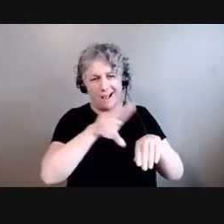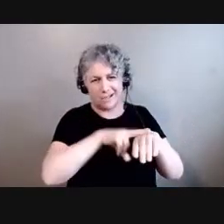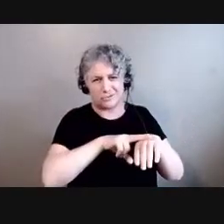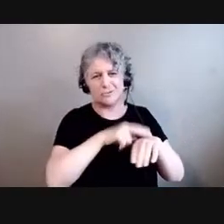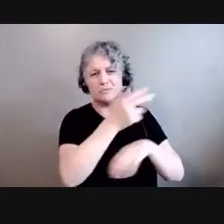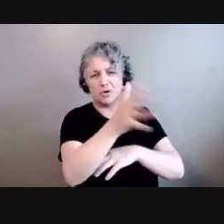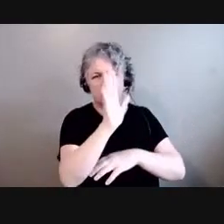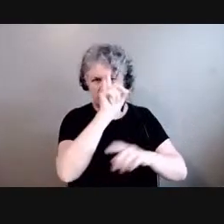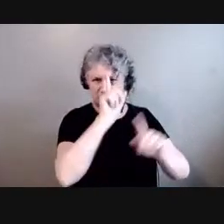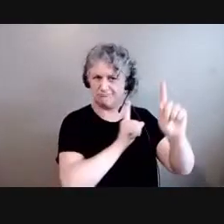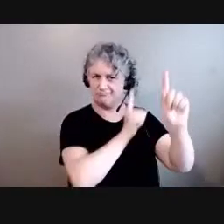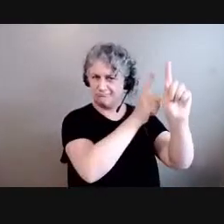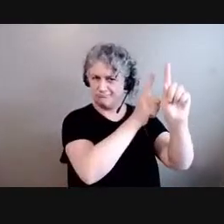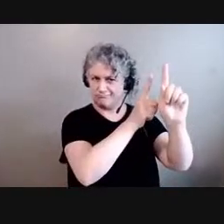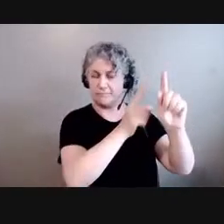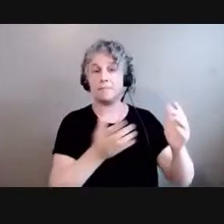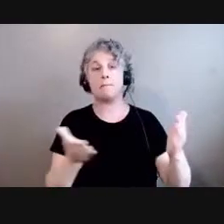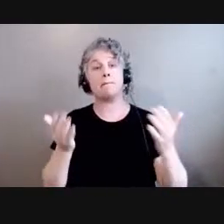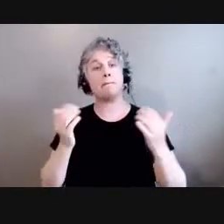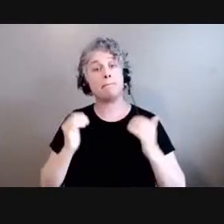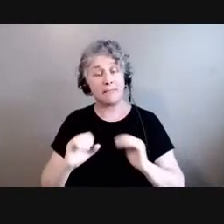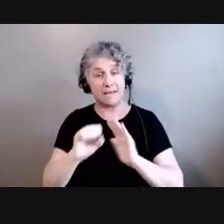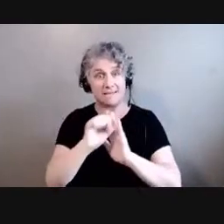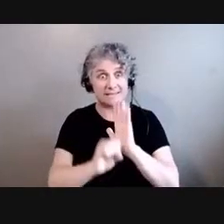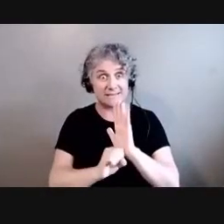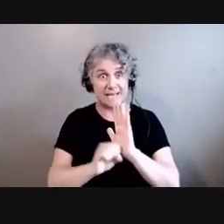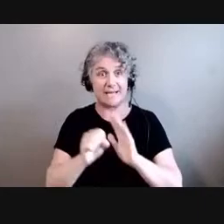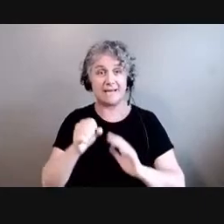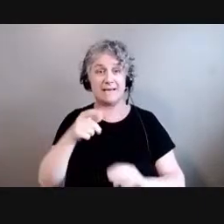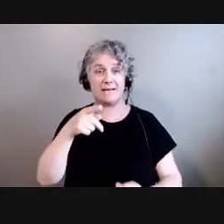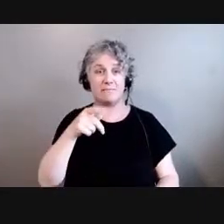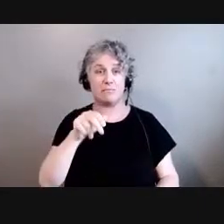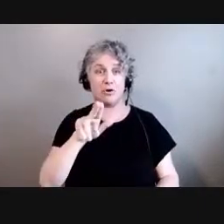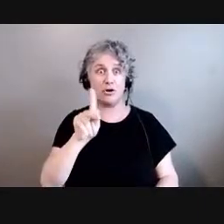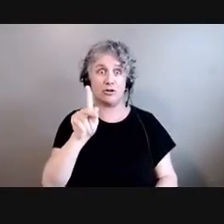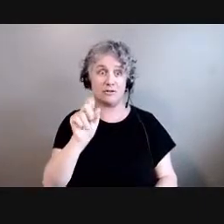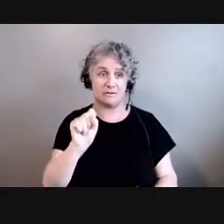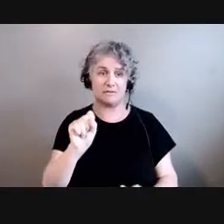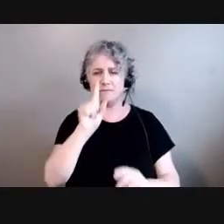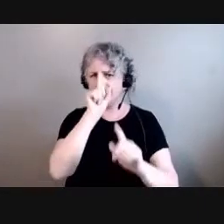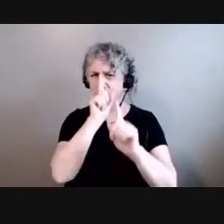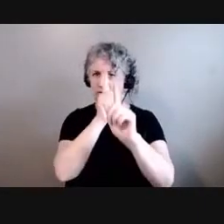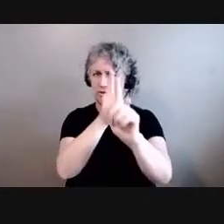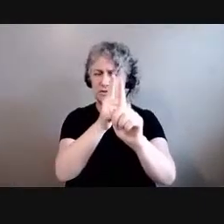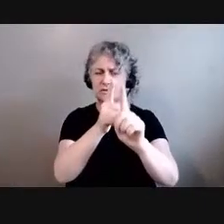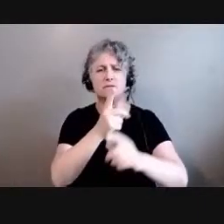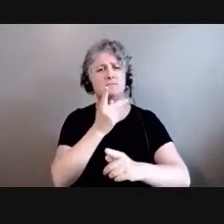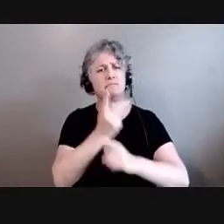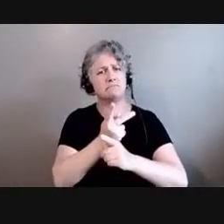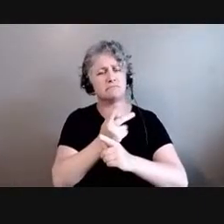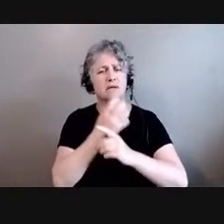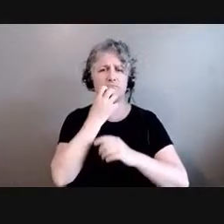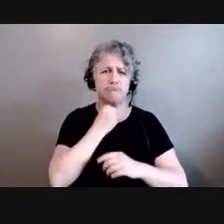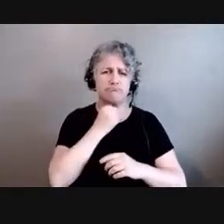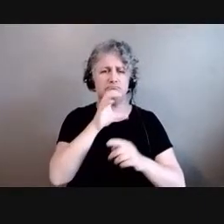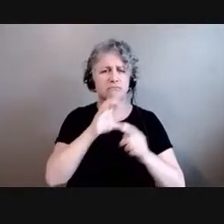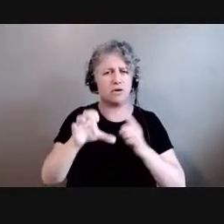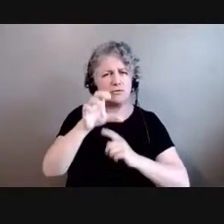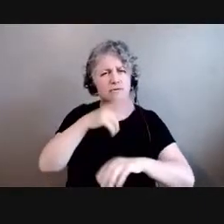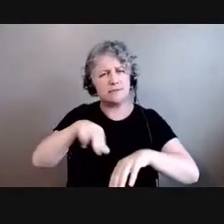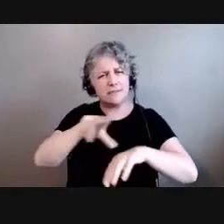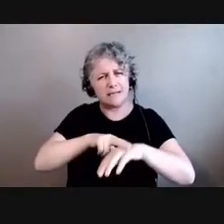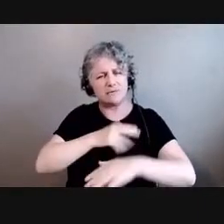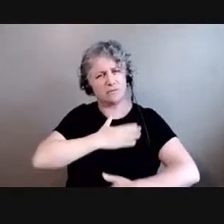And then the state parks. The mission of Montana State Parks is to preserve and protect our state's cultural, natural,